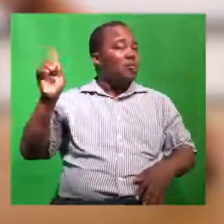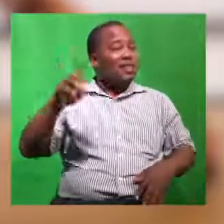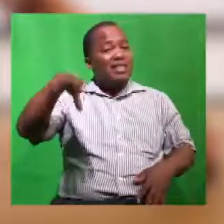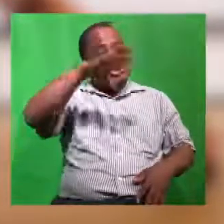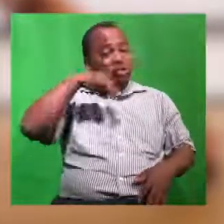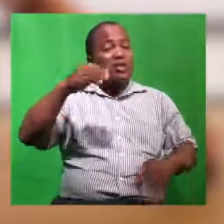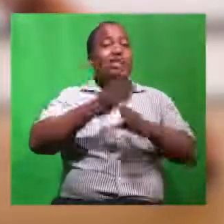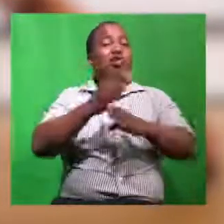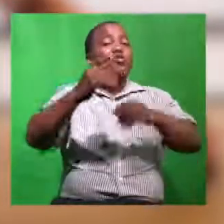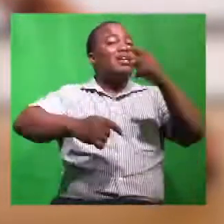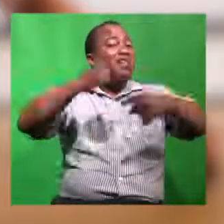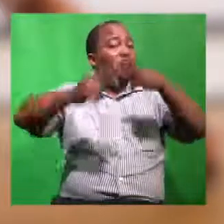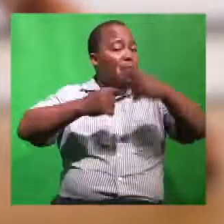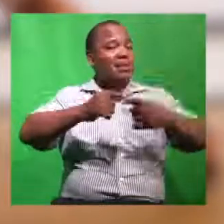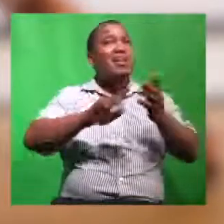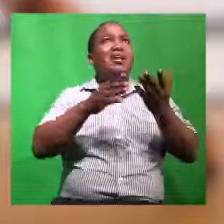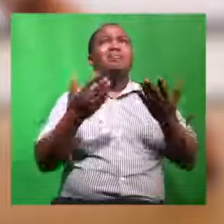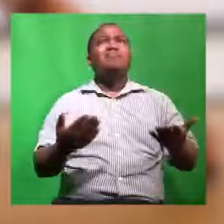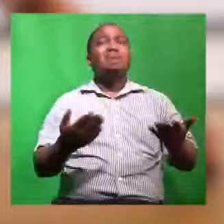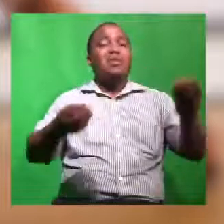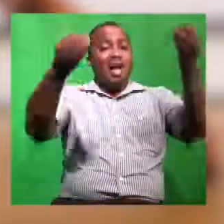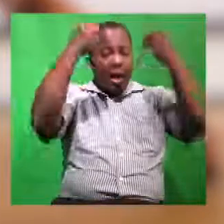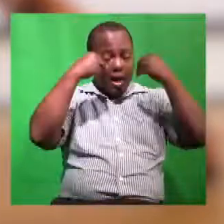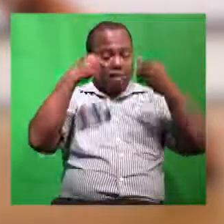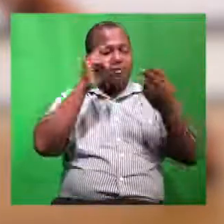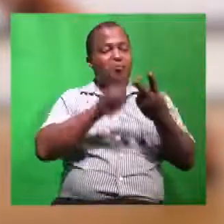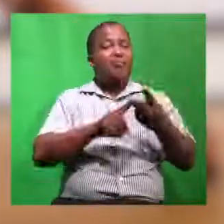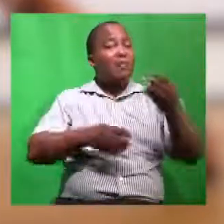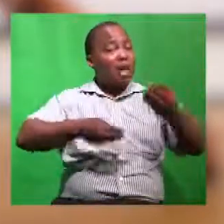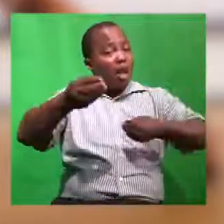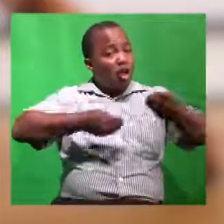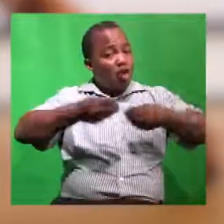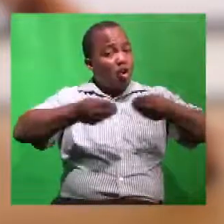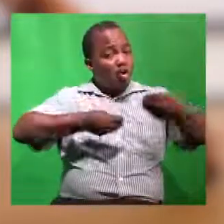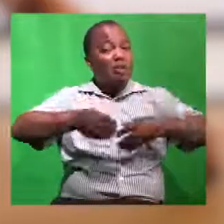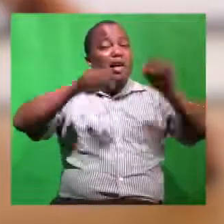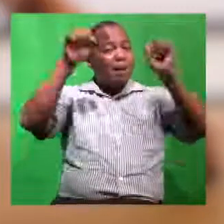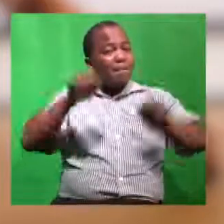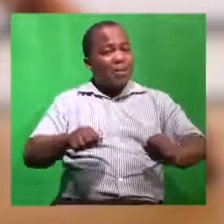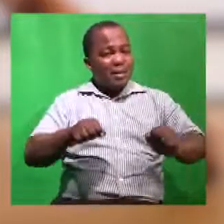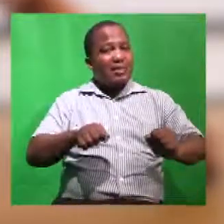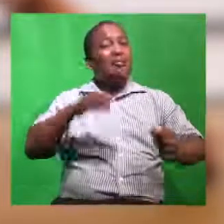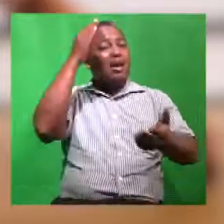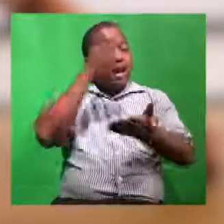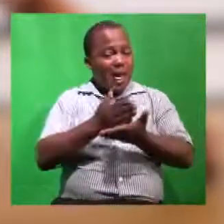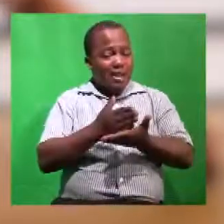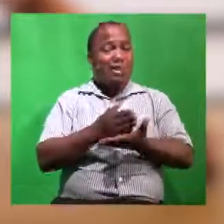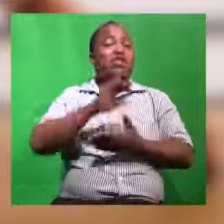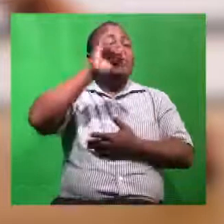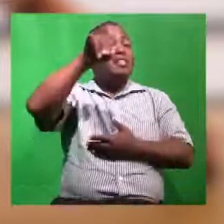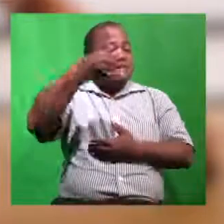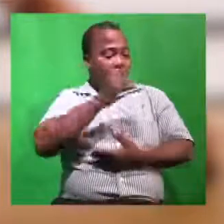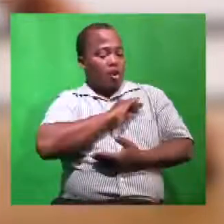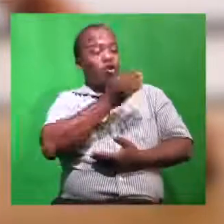policy concerning development, maybe in education, in economics, in whatever, has to be related to gender or